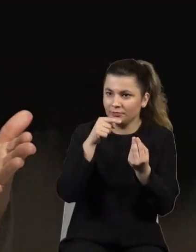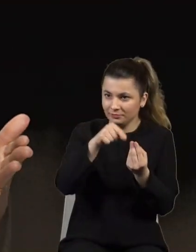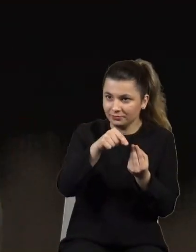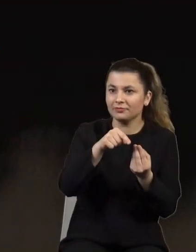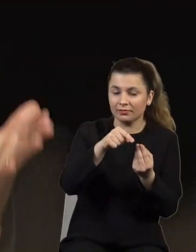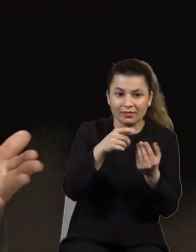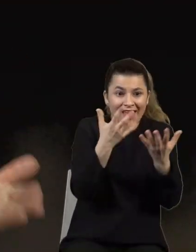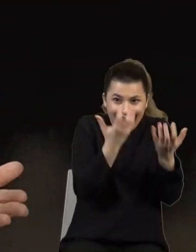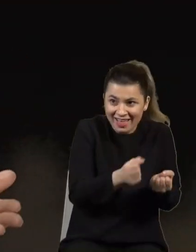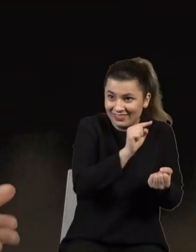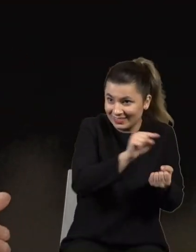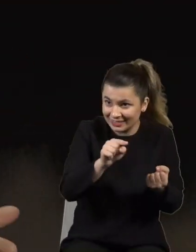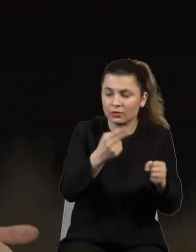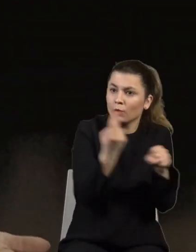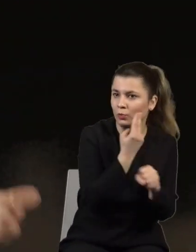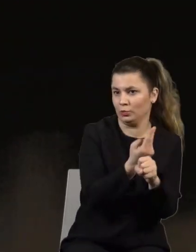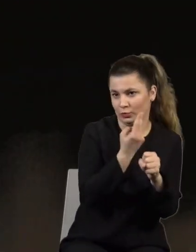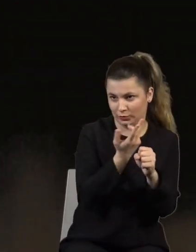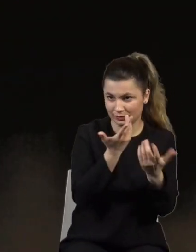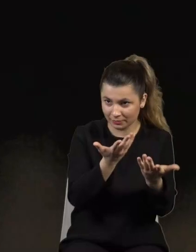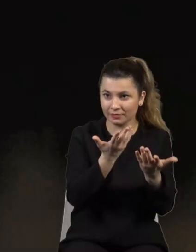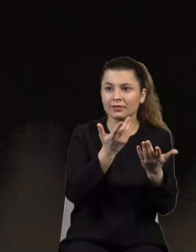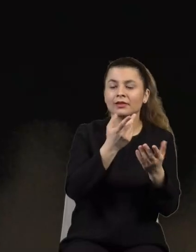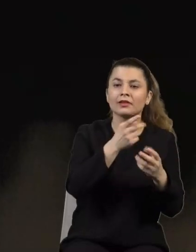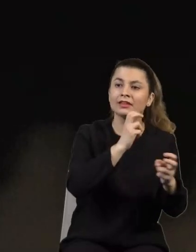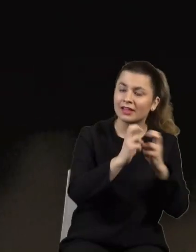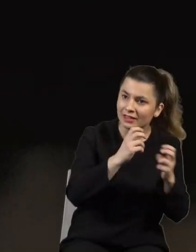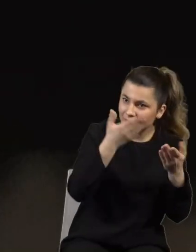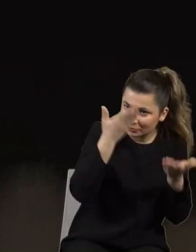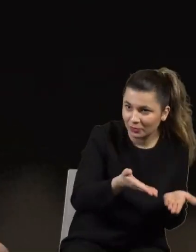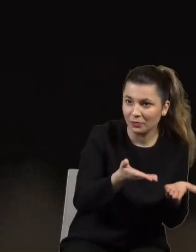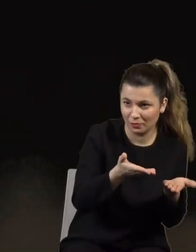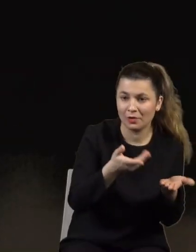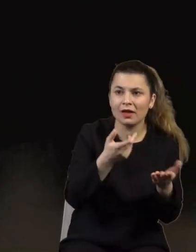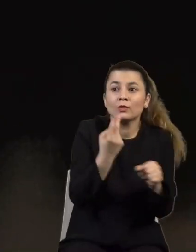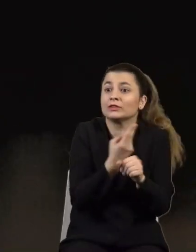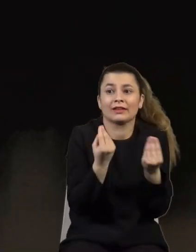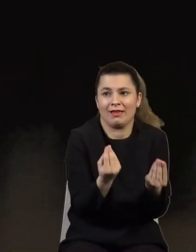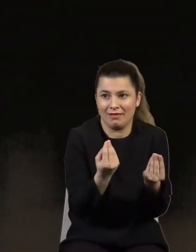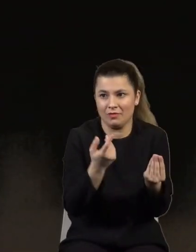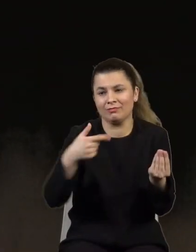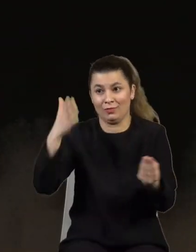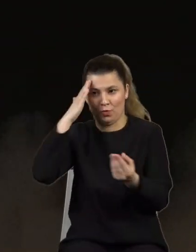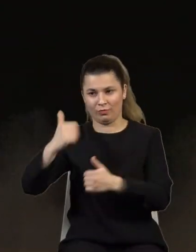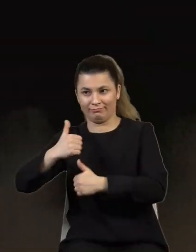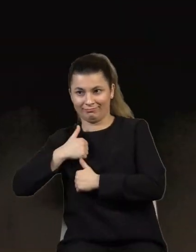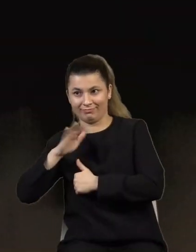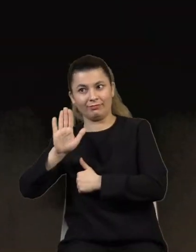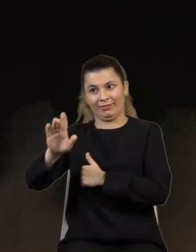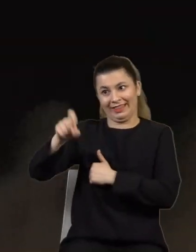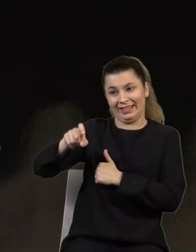transport network for military movements. It is our network. And in the case of a war or a crisis, I'm sure all